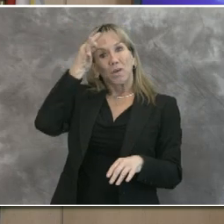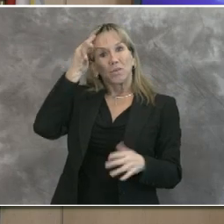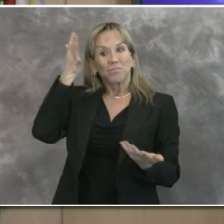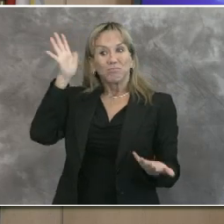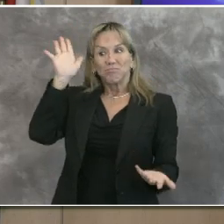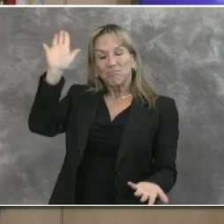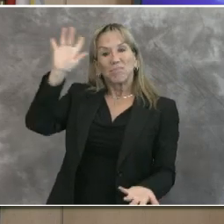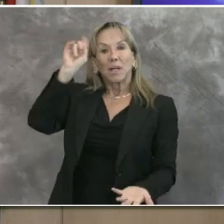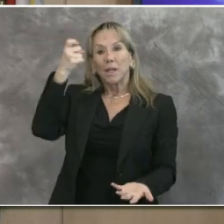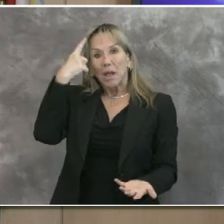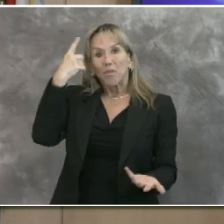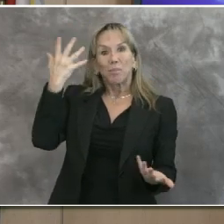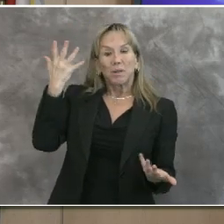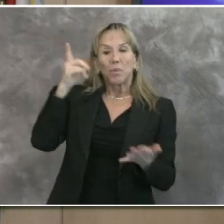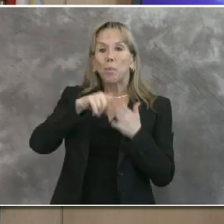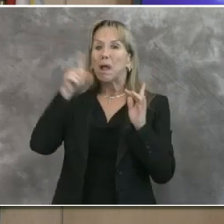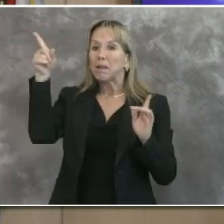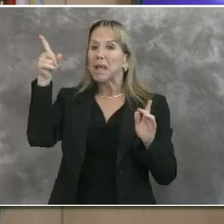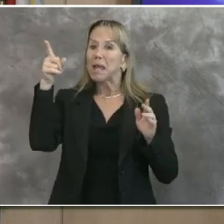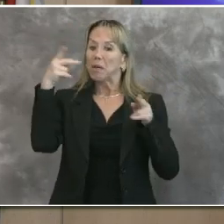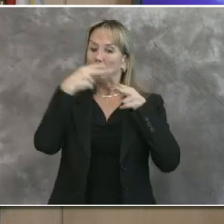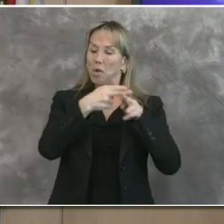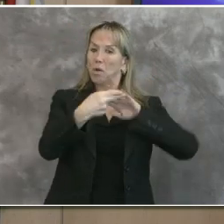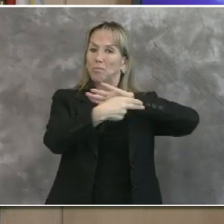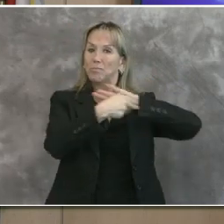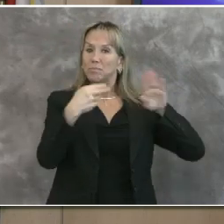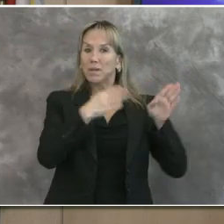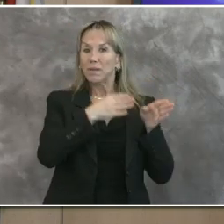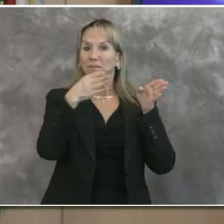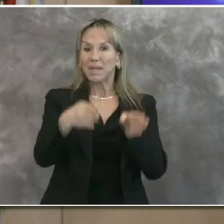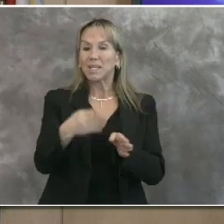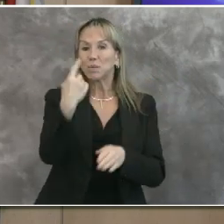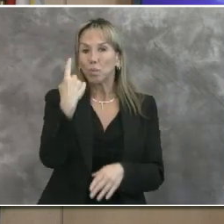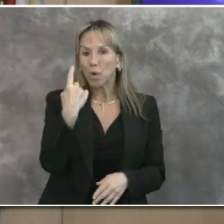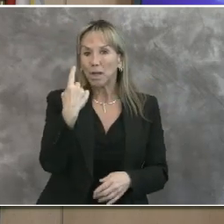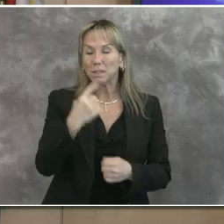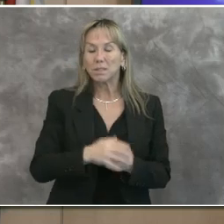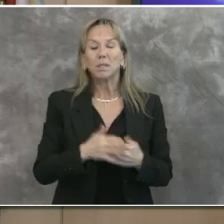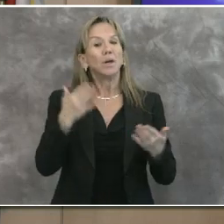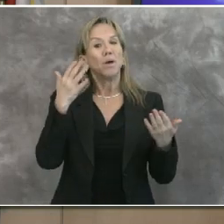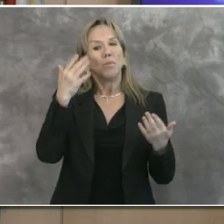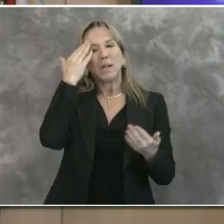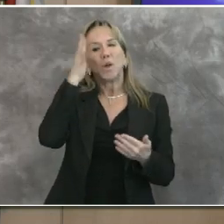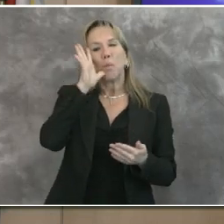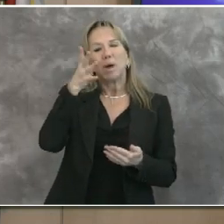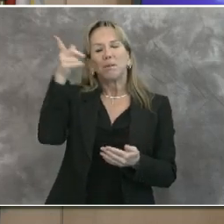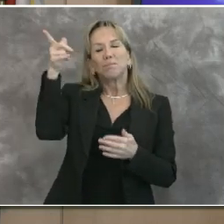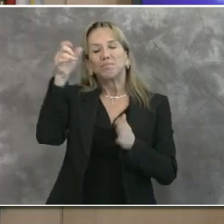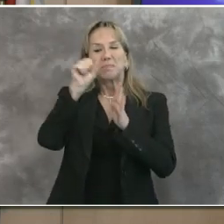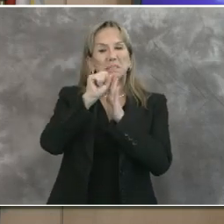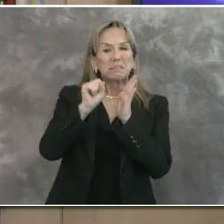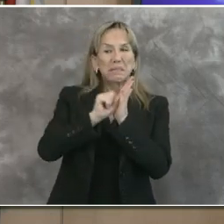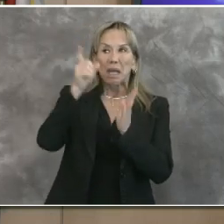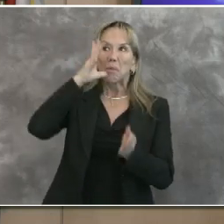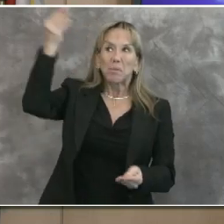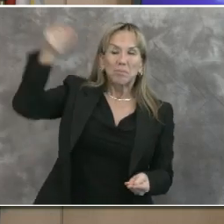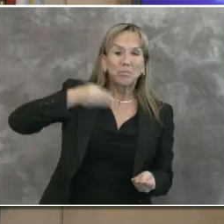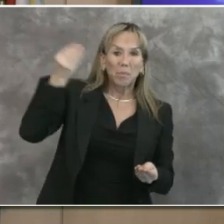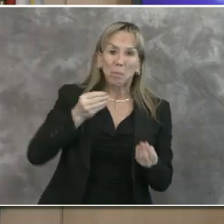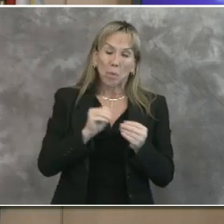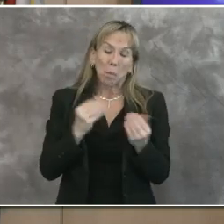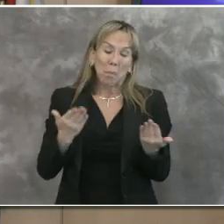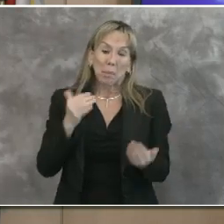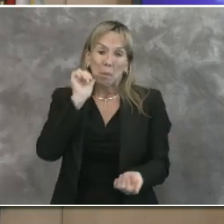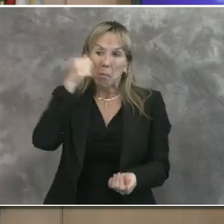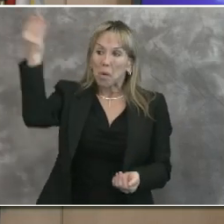into what they deem as phase one. We know that we're likely to get additional guidance from the state of California, perhaps as early as tomorrow, about